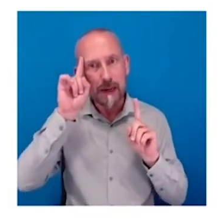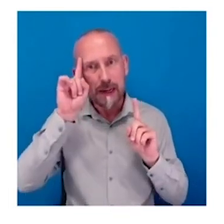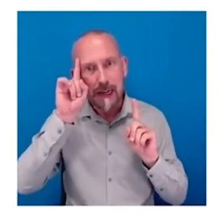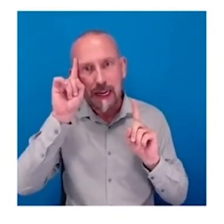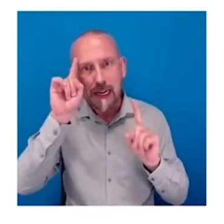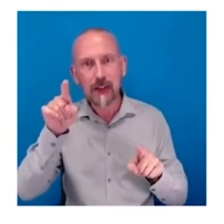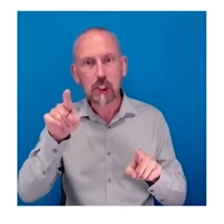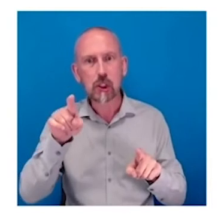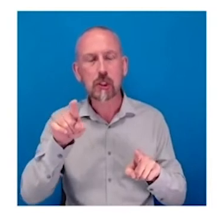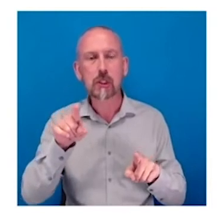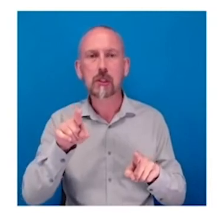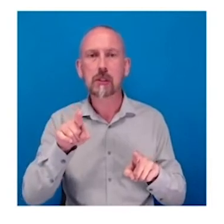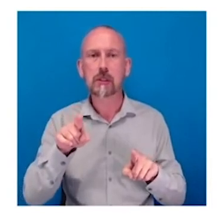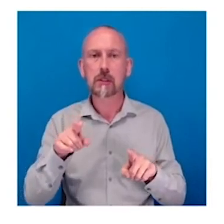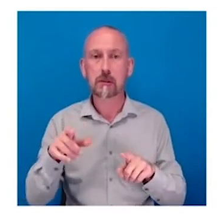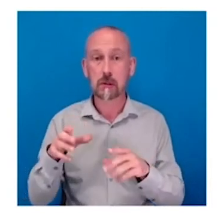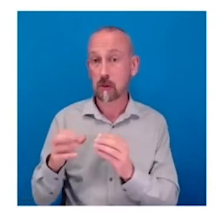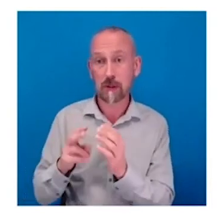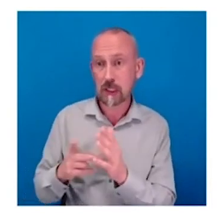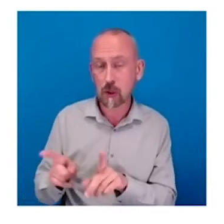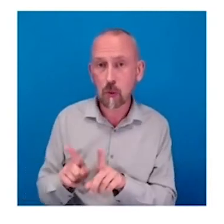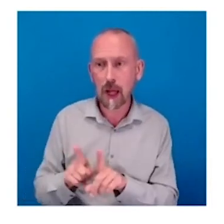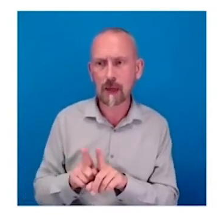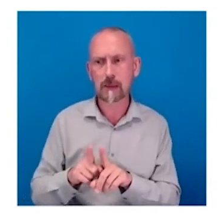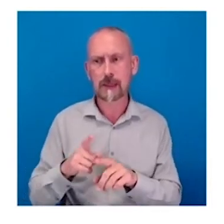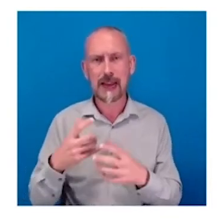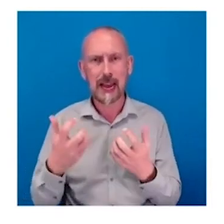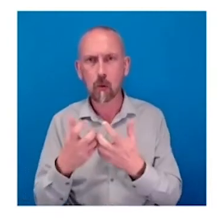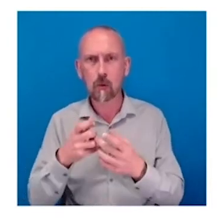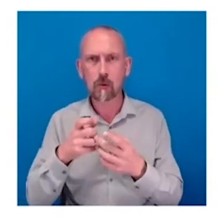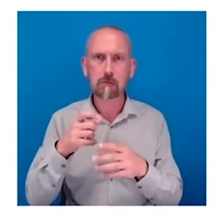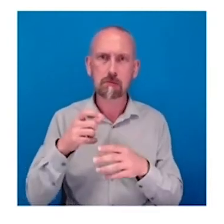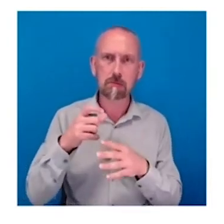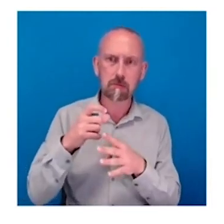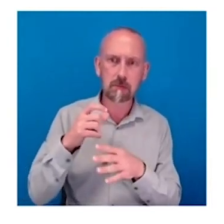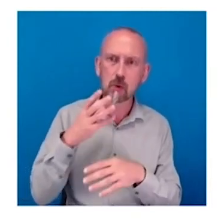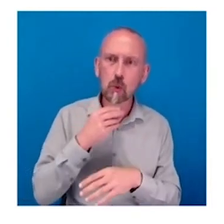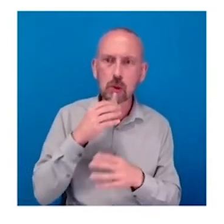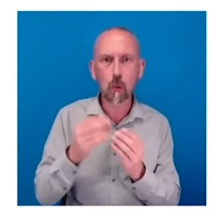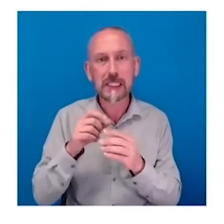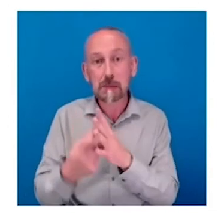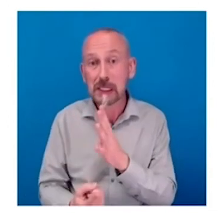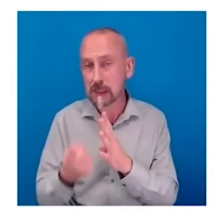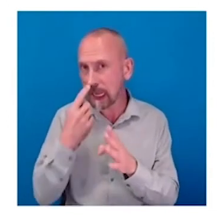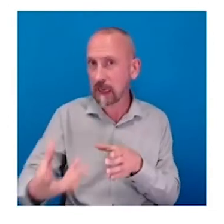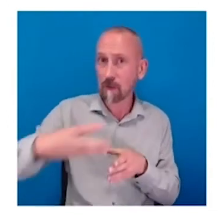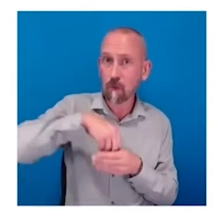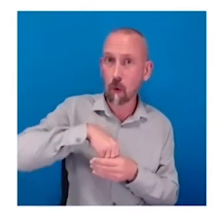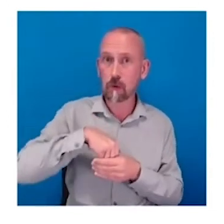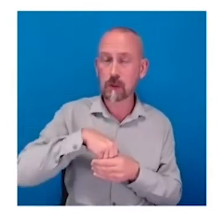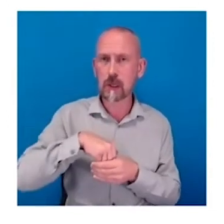Victor as well, and bringing users with disabilities into the process. A while ago, about a year ago, we actually did a global